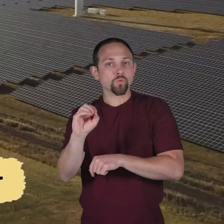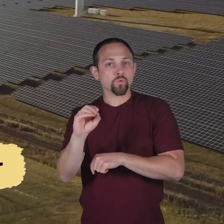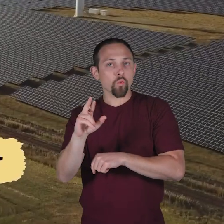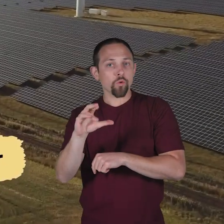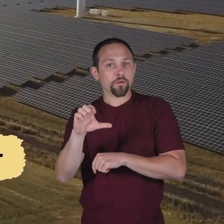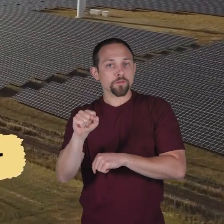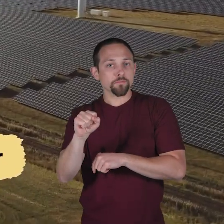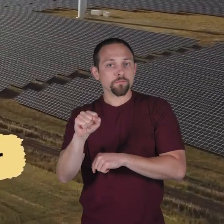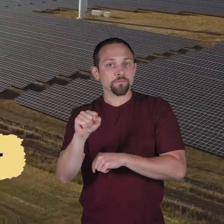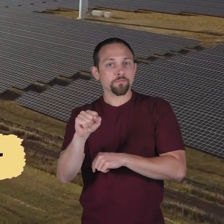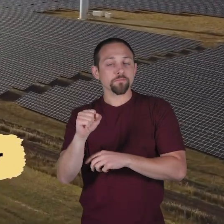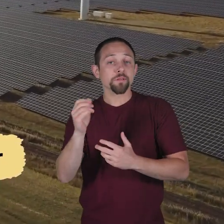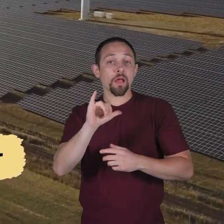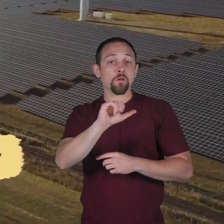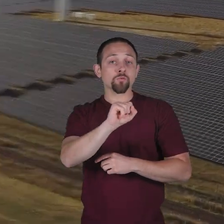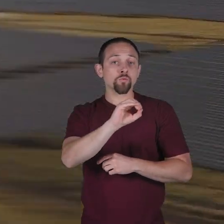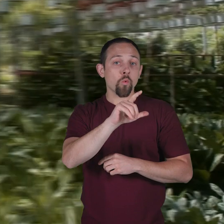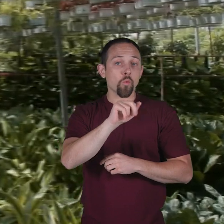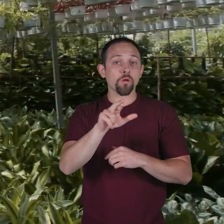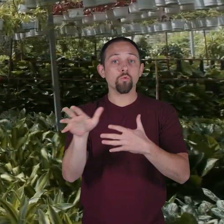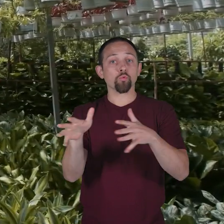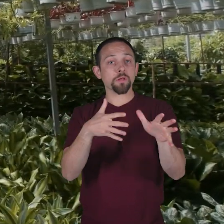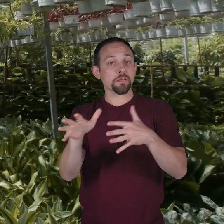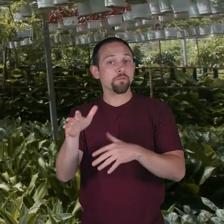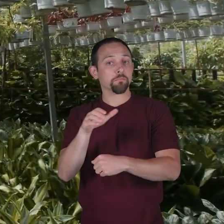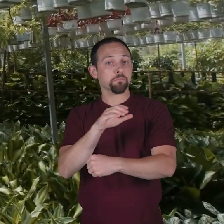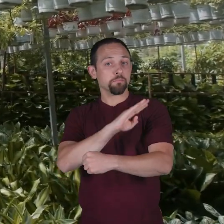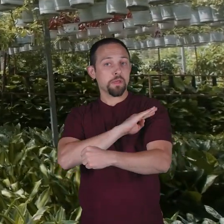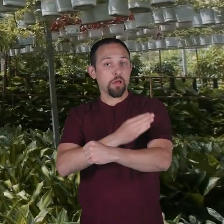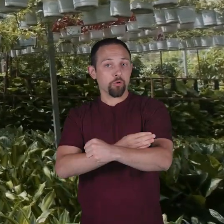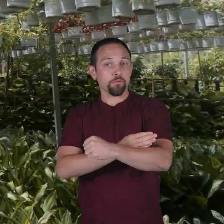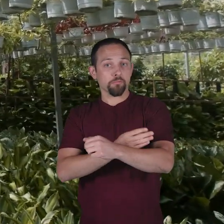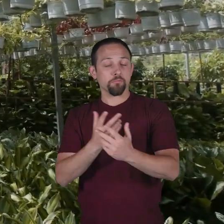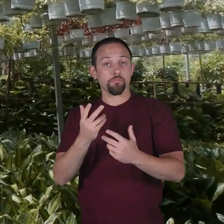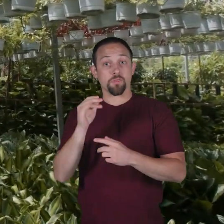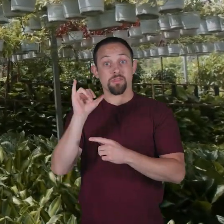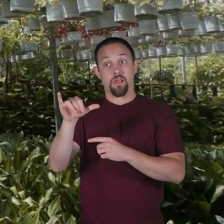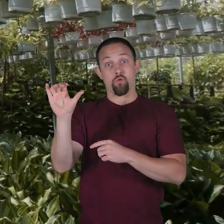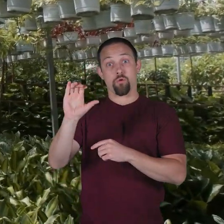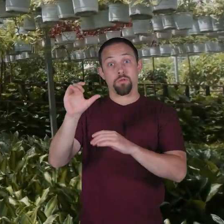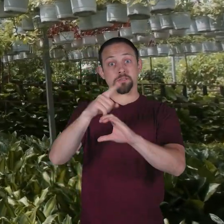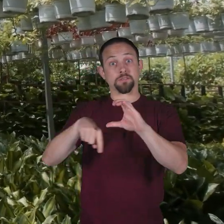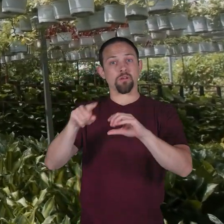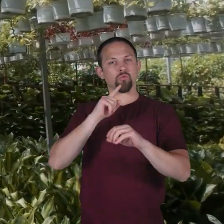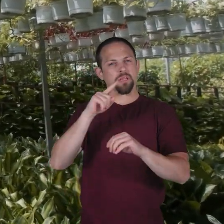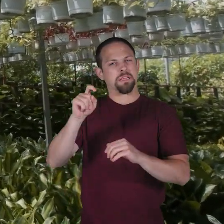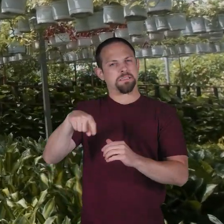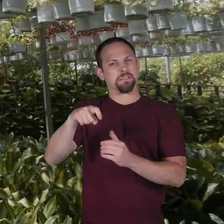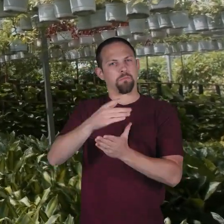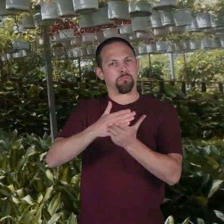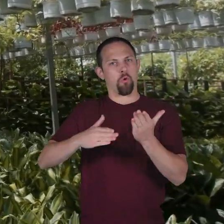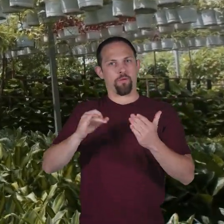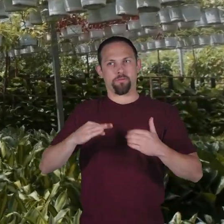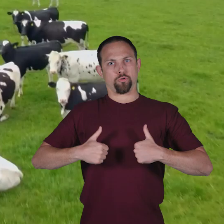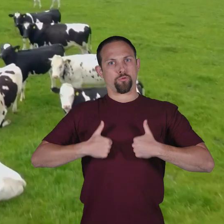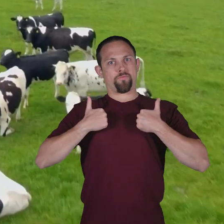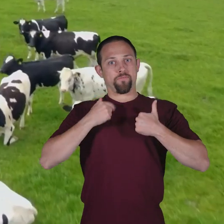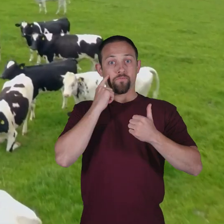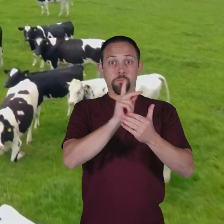like solar and wind power the carbon cycle is a necessary part of the survival of plants